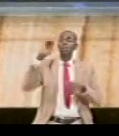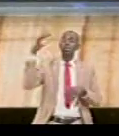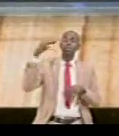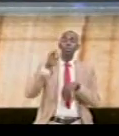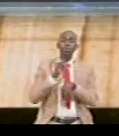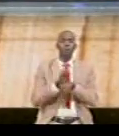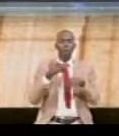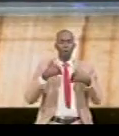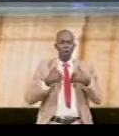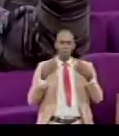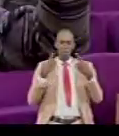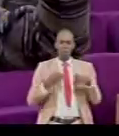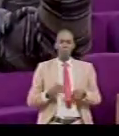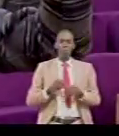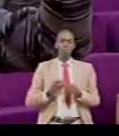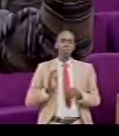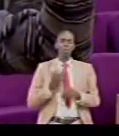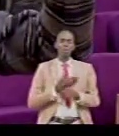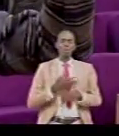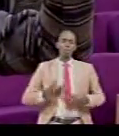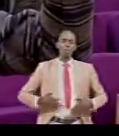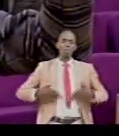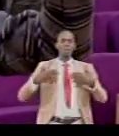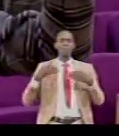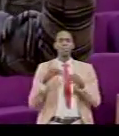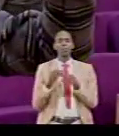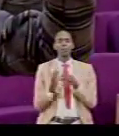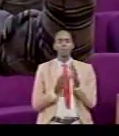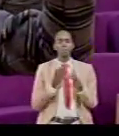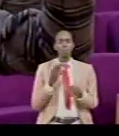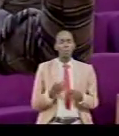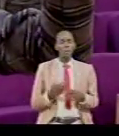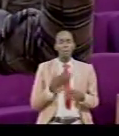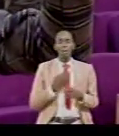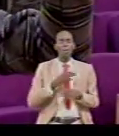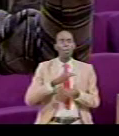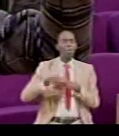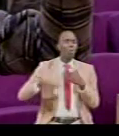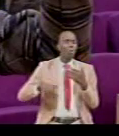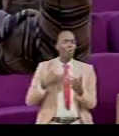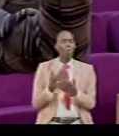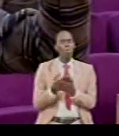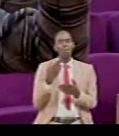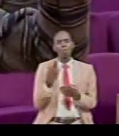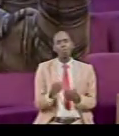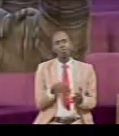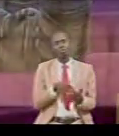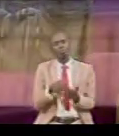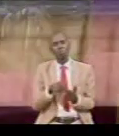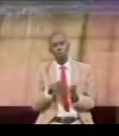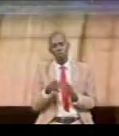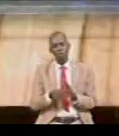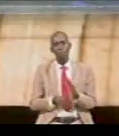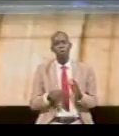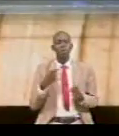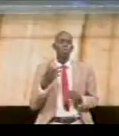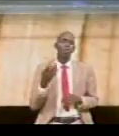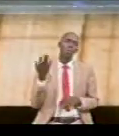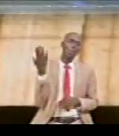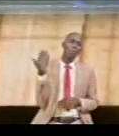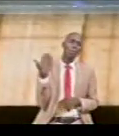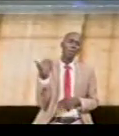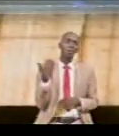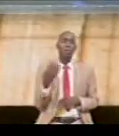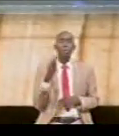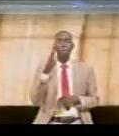been done in our hearts. And all the deficiencies and defilements of the past,